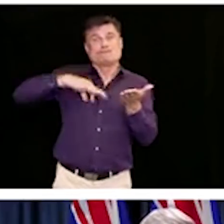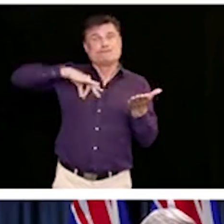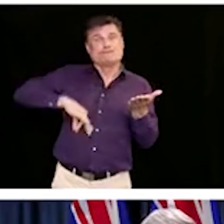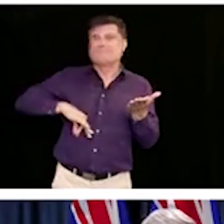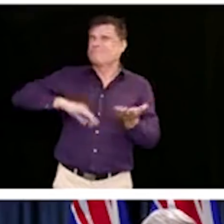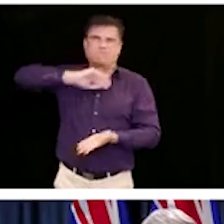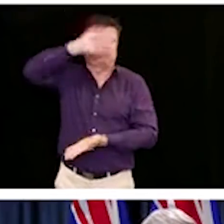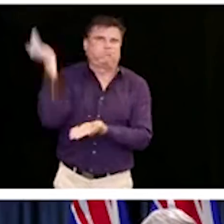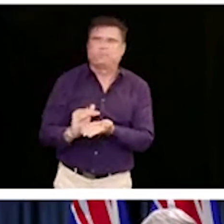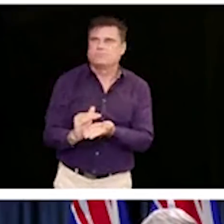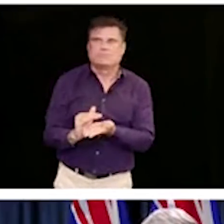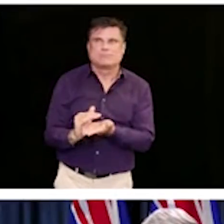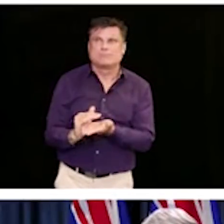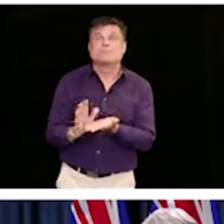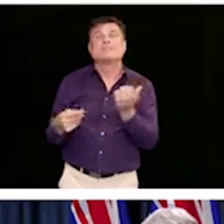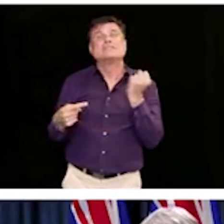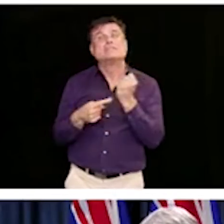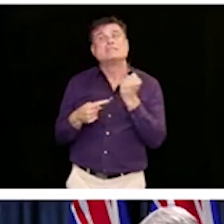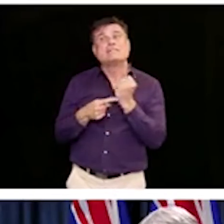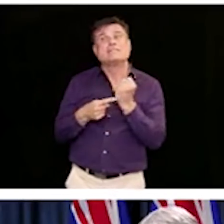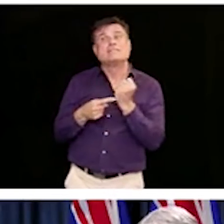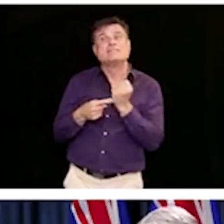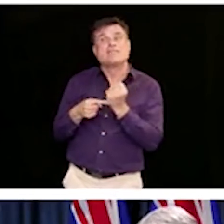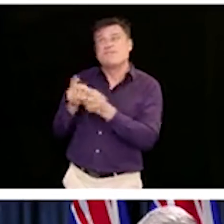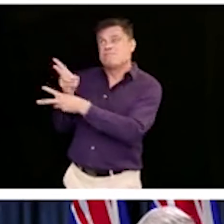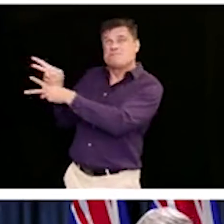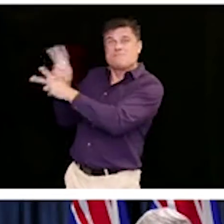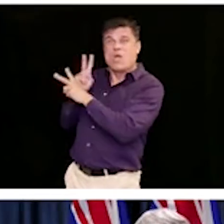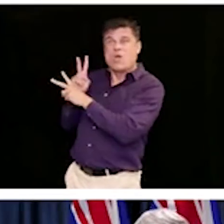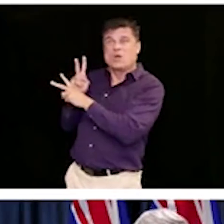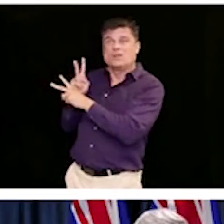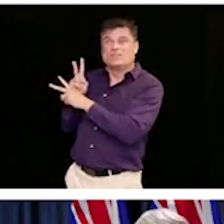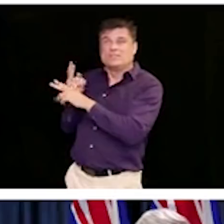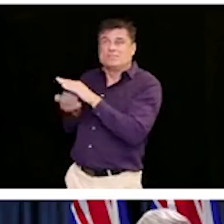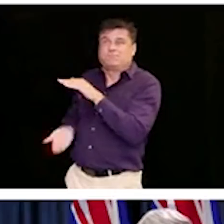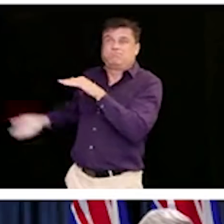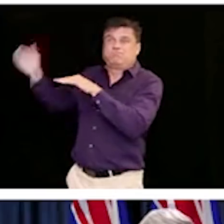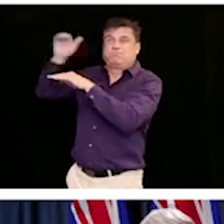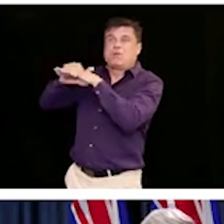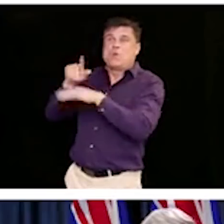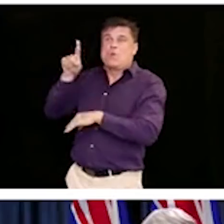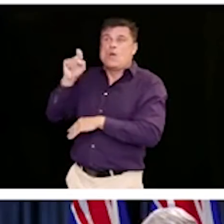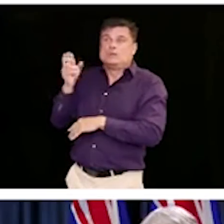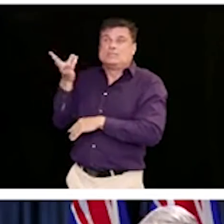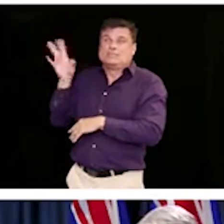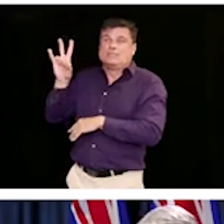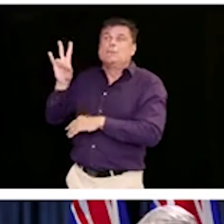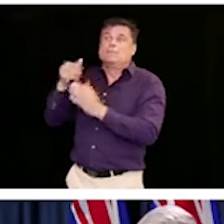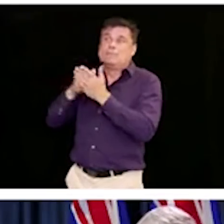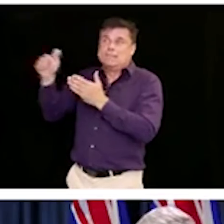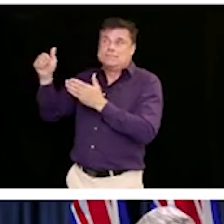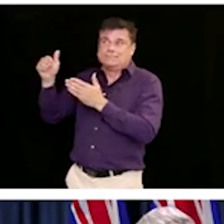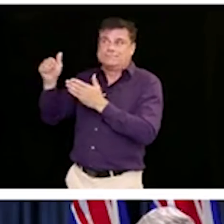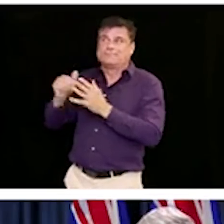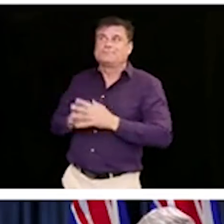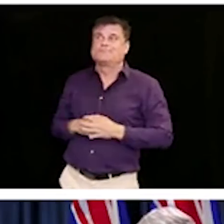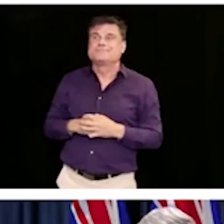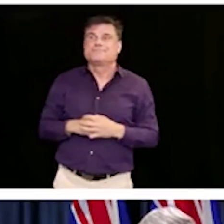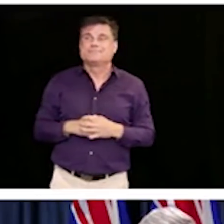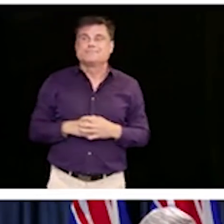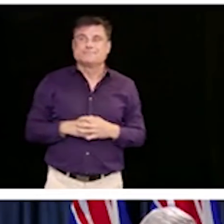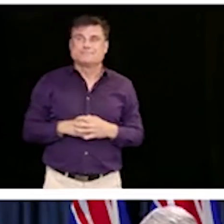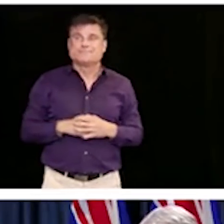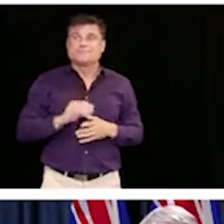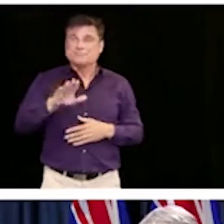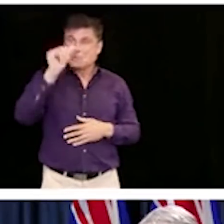$6.313 billion, and debt servicing costs $176 million. Budget 2020, of course,